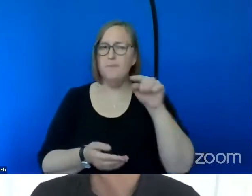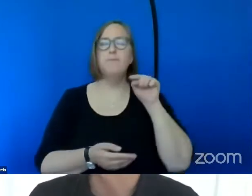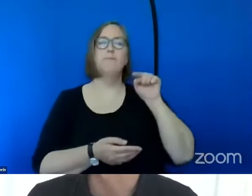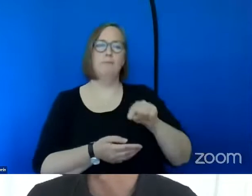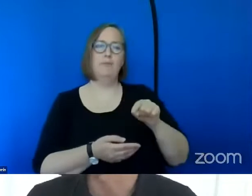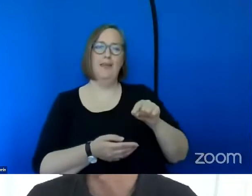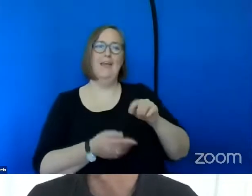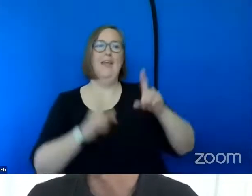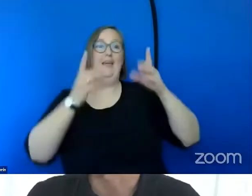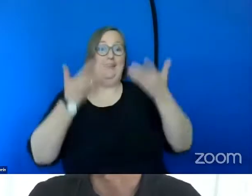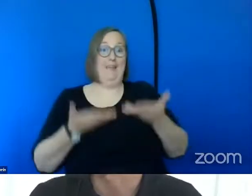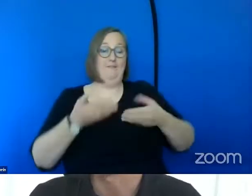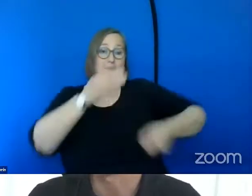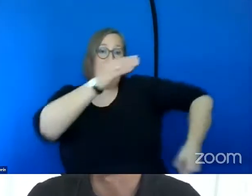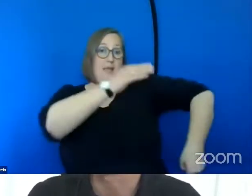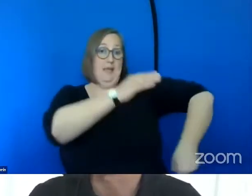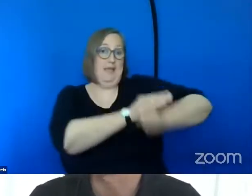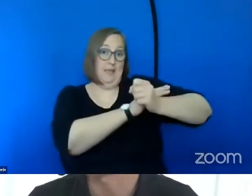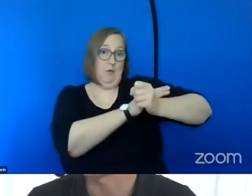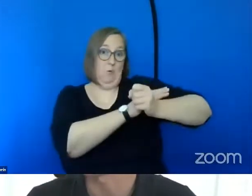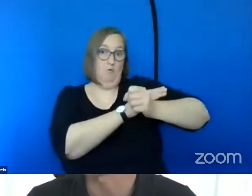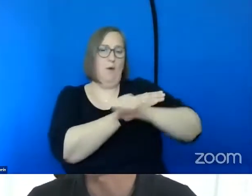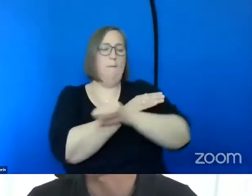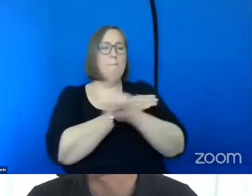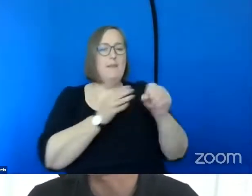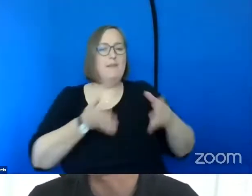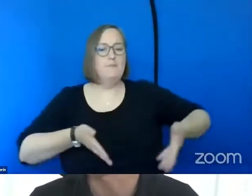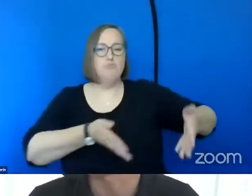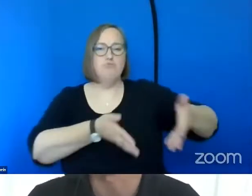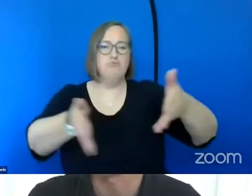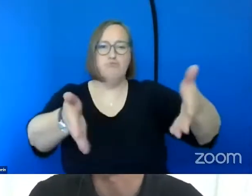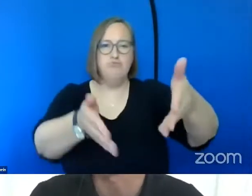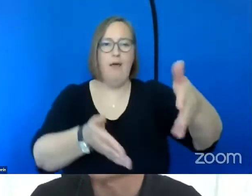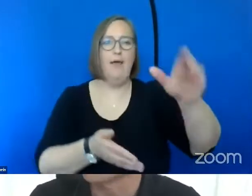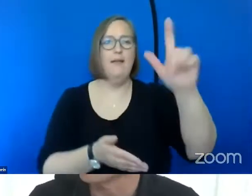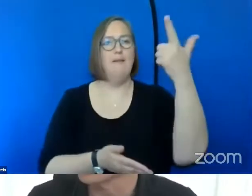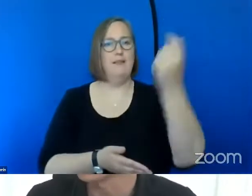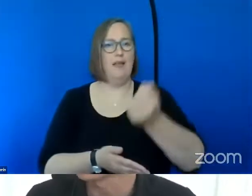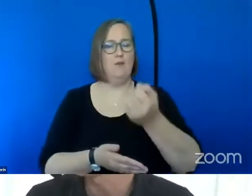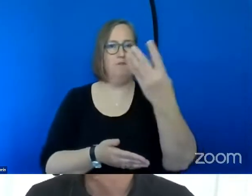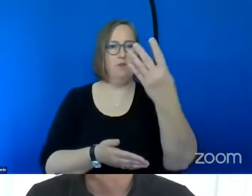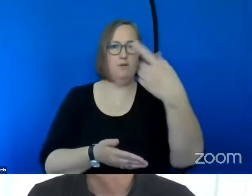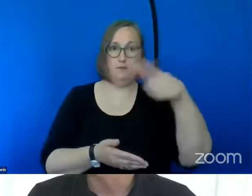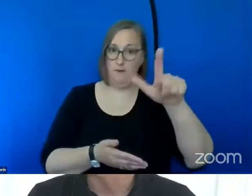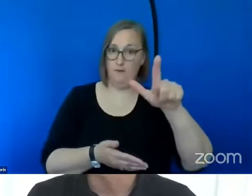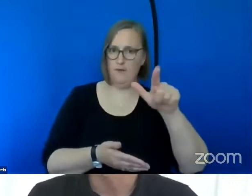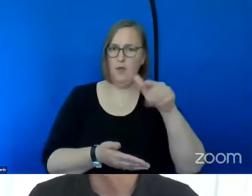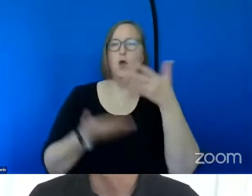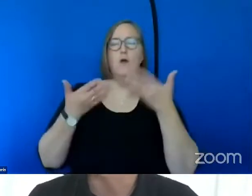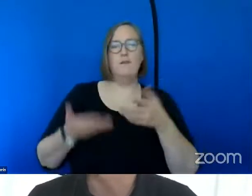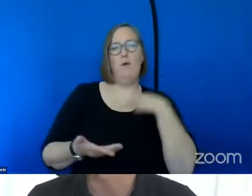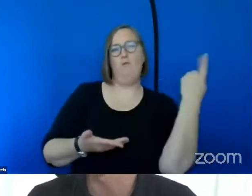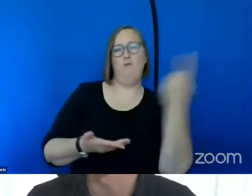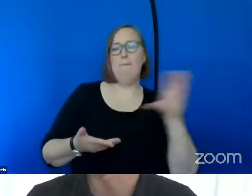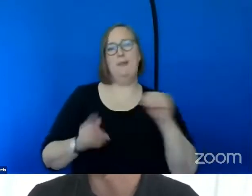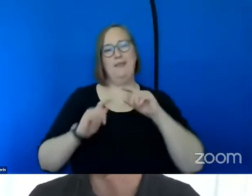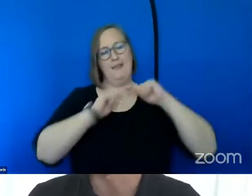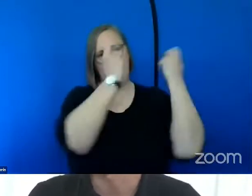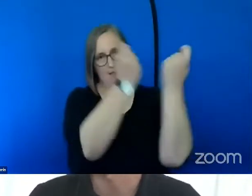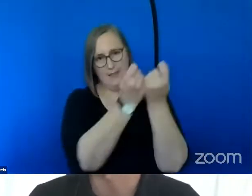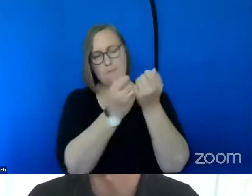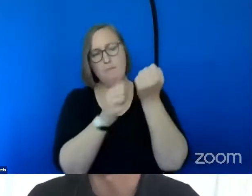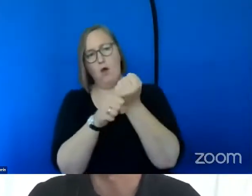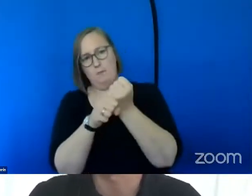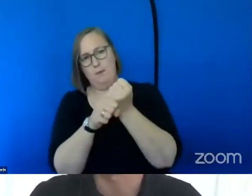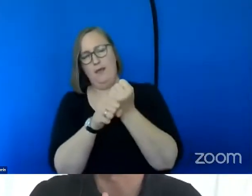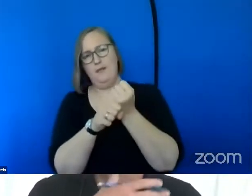first opportunity for the ARM teams to show how good they can solve one of the tasks we have in the new rules book. So we